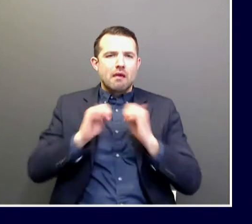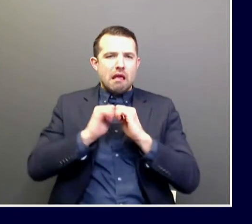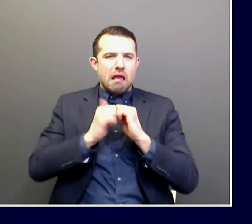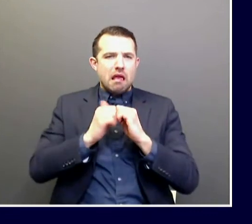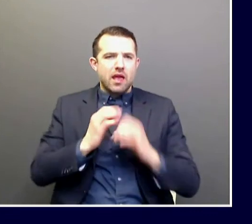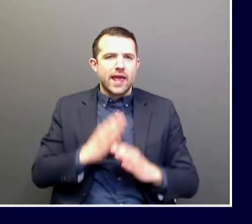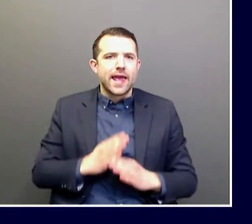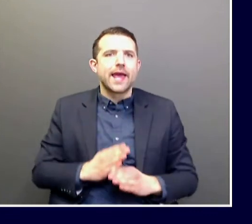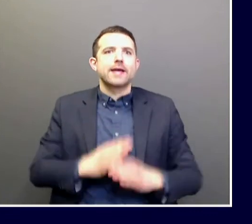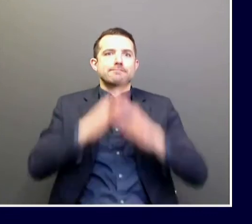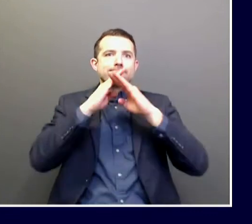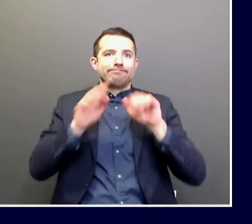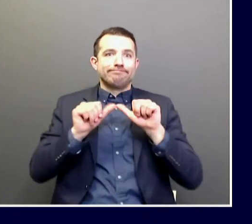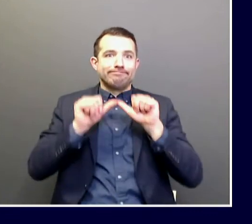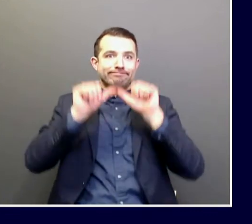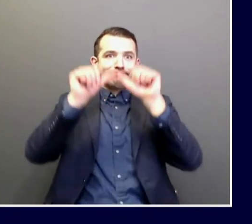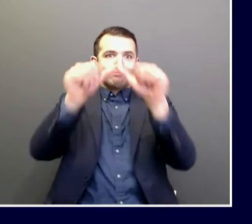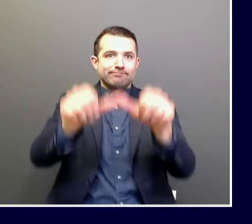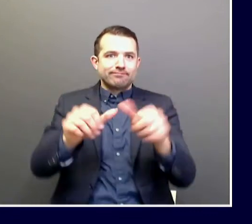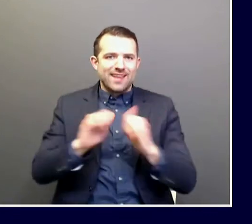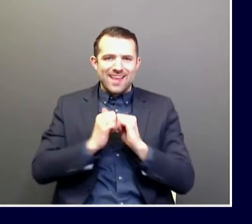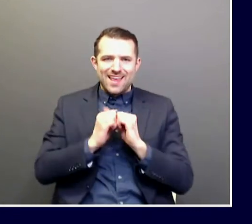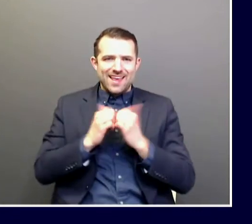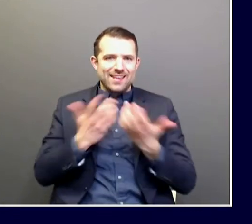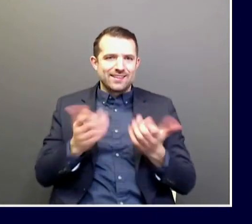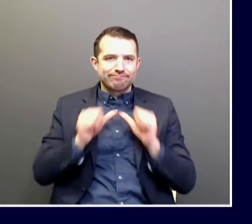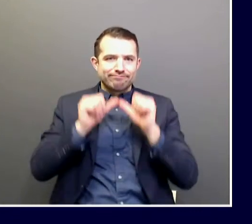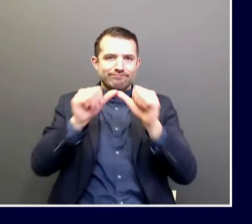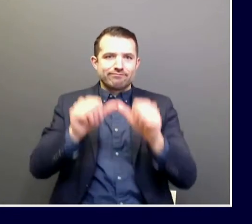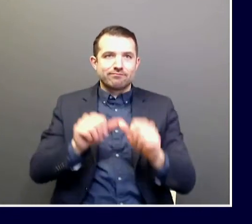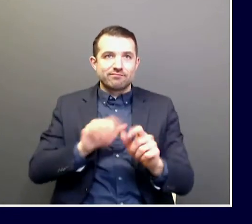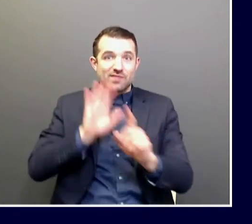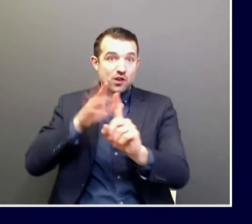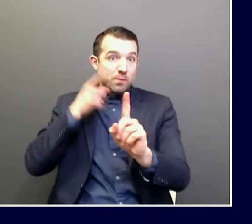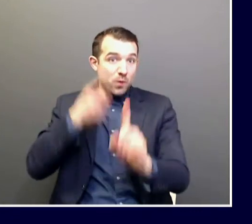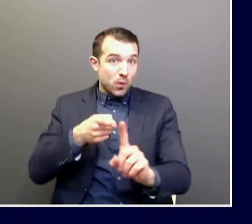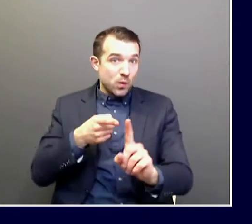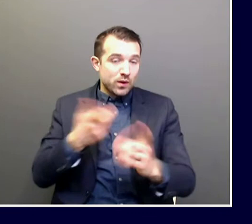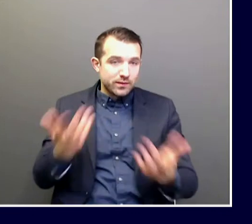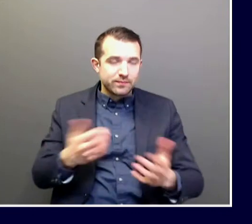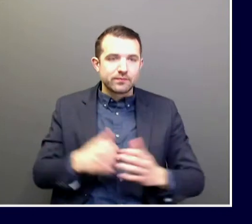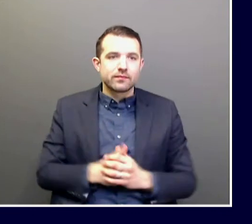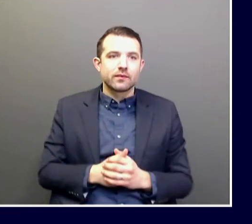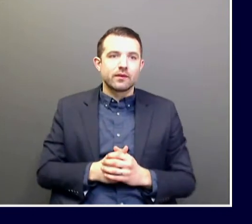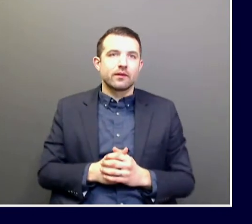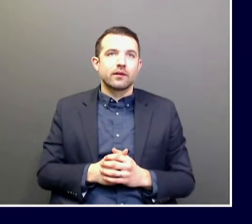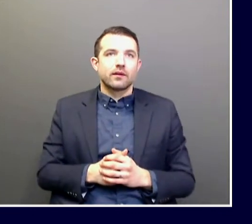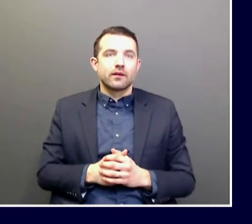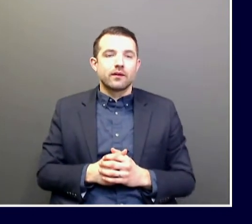That's fundamentally the question that Chris is raising, especially as time goes on. After